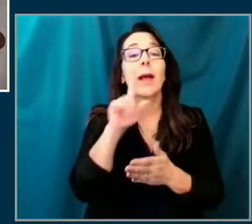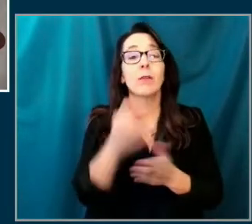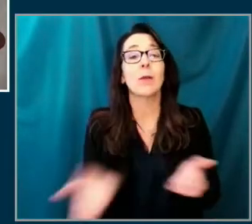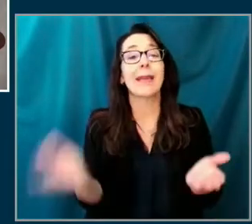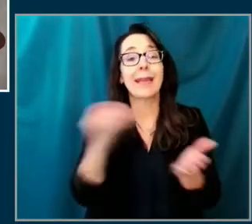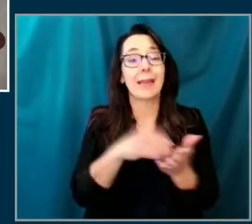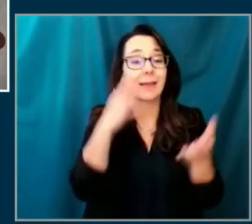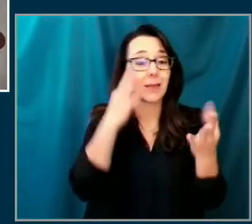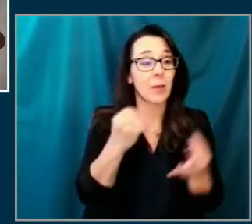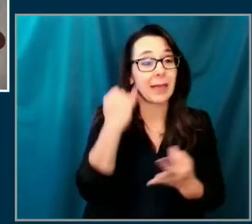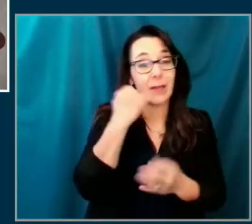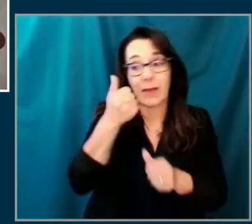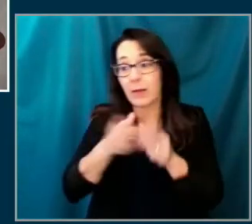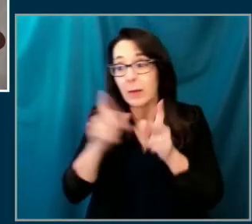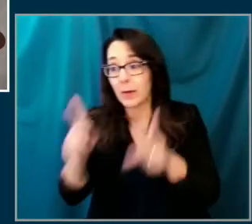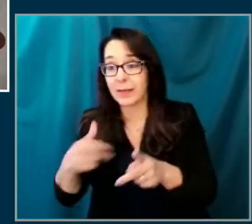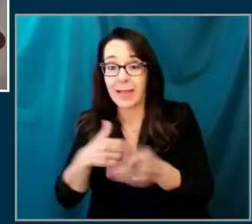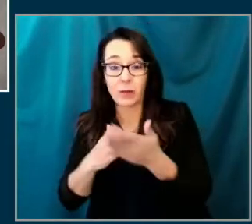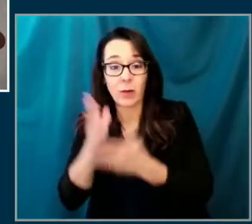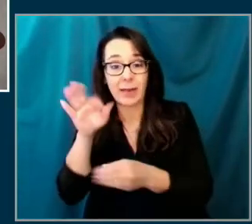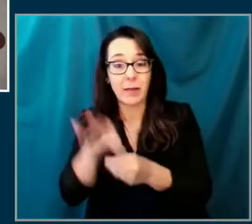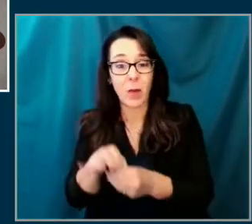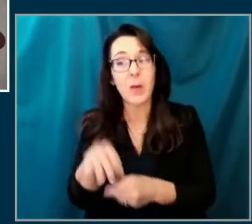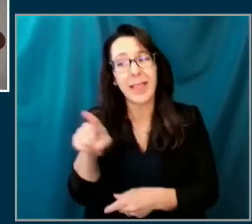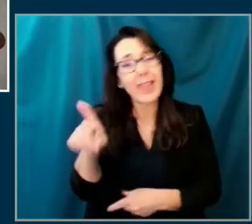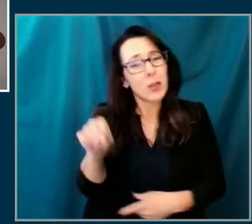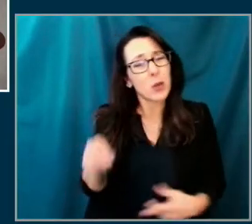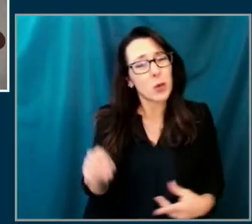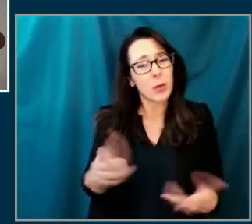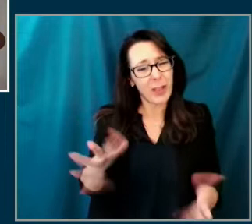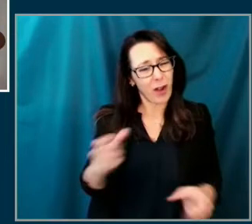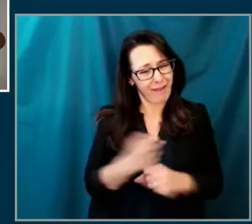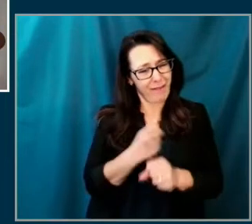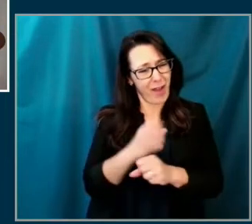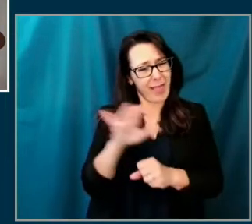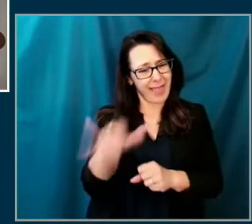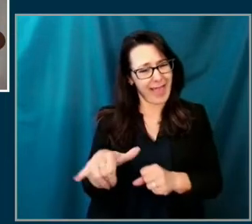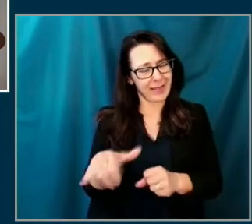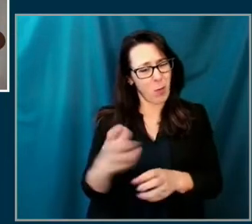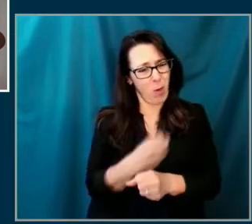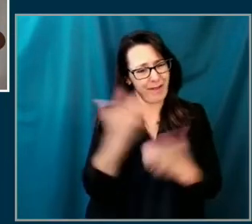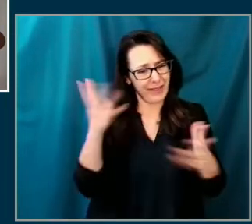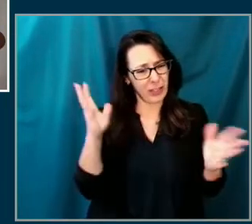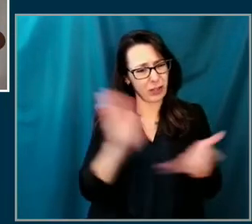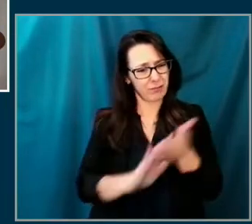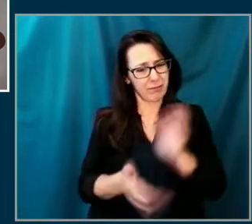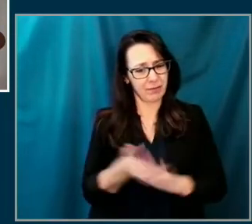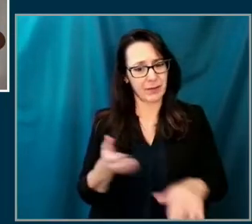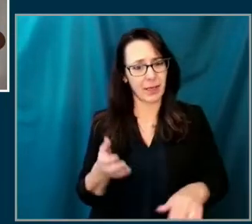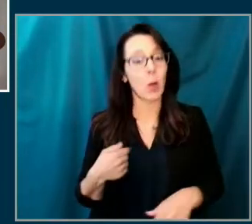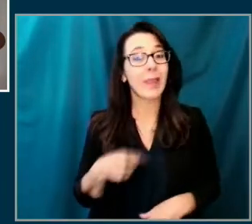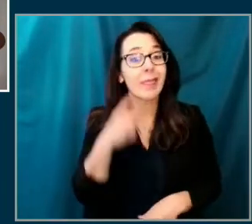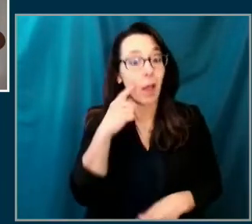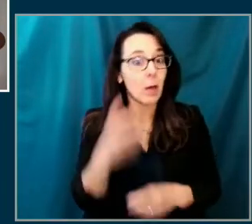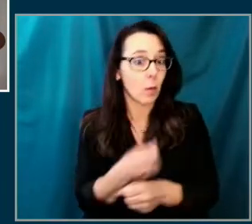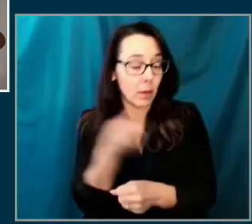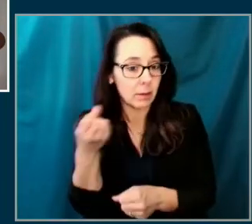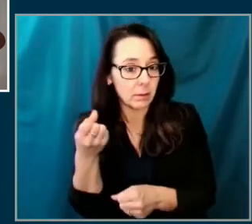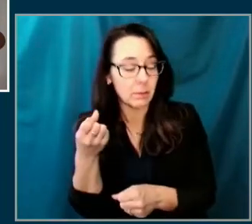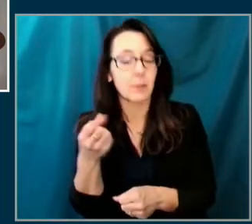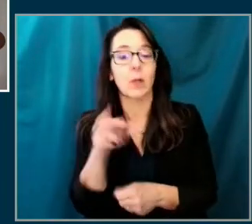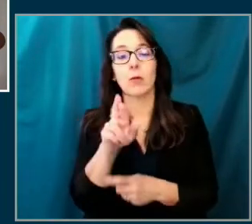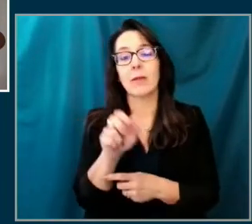right to vote. They do. We fought that battle. And many of the battles that we fought, we thought we had won. You know, the battles of racism